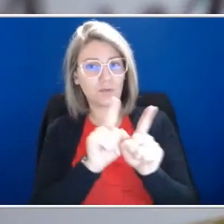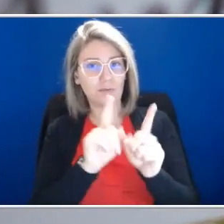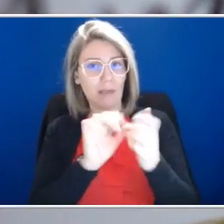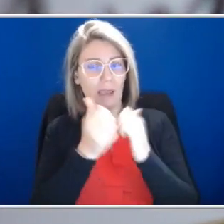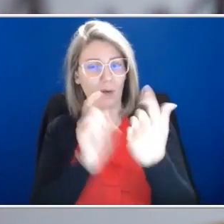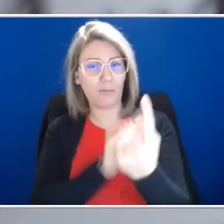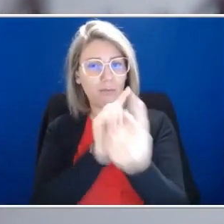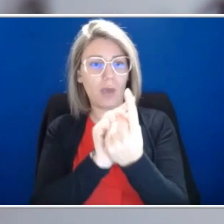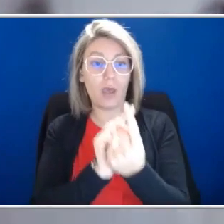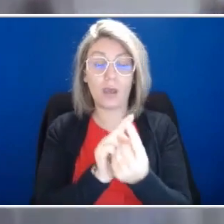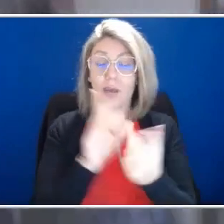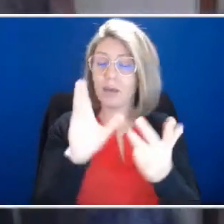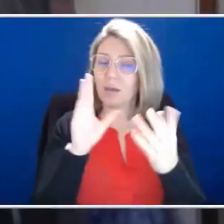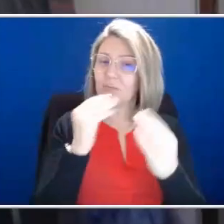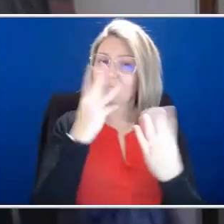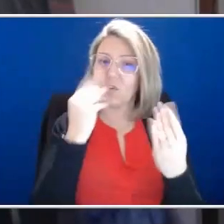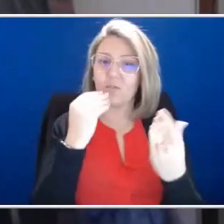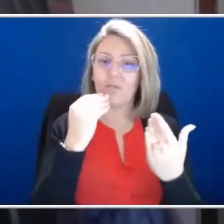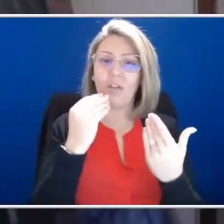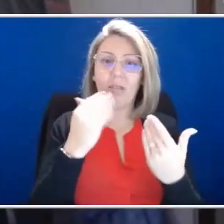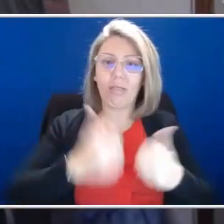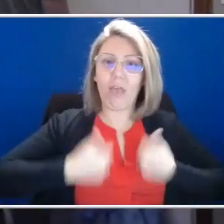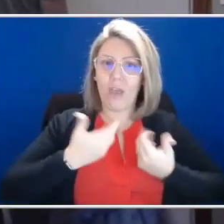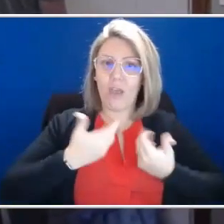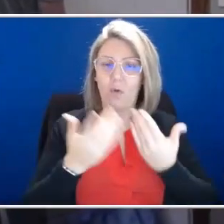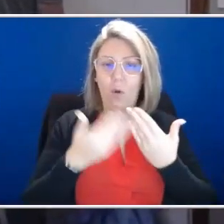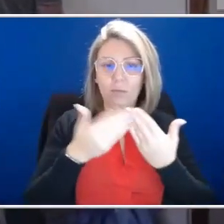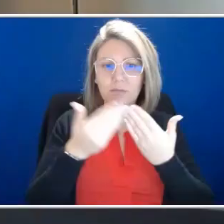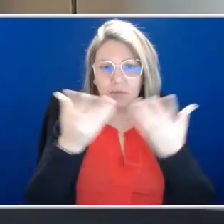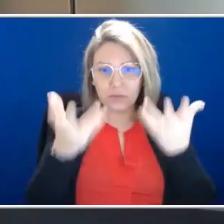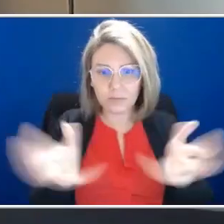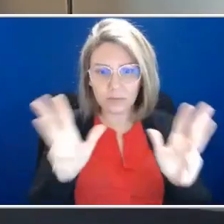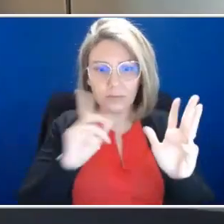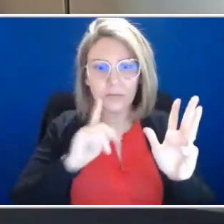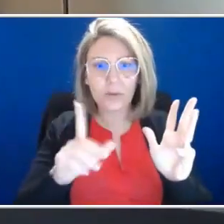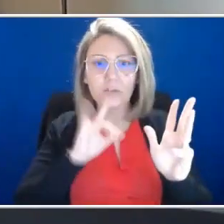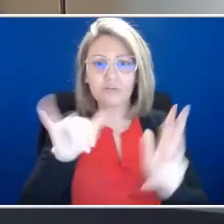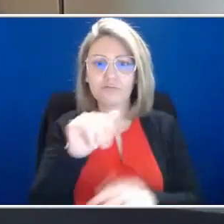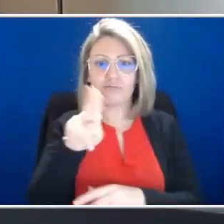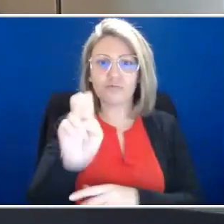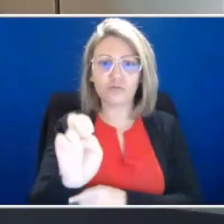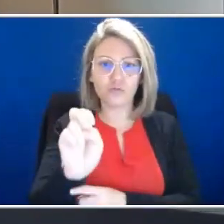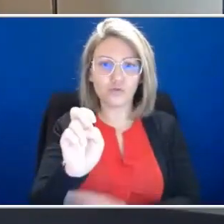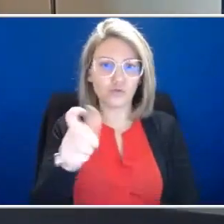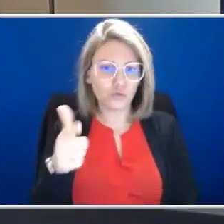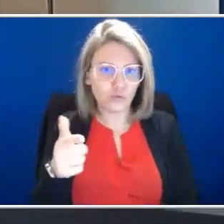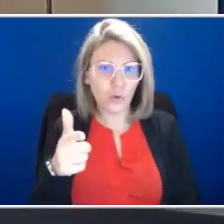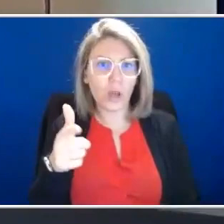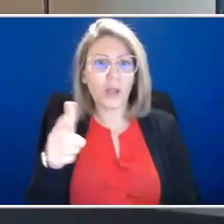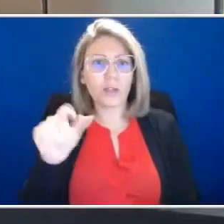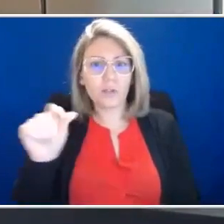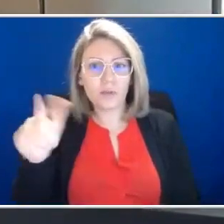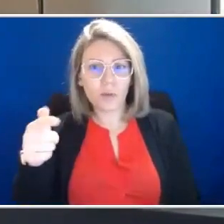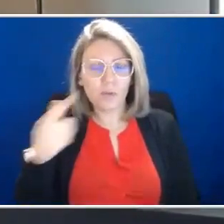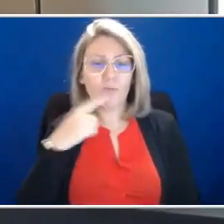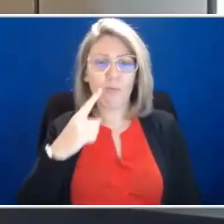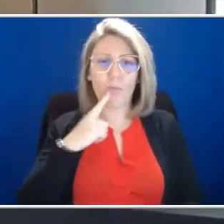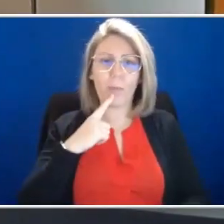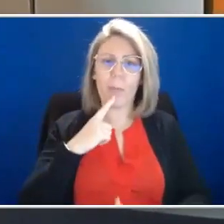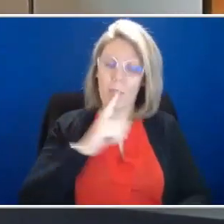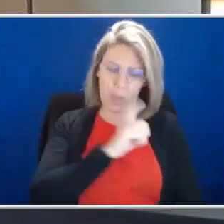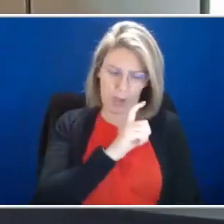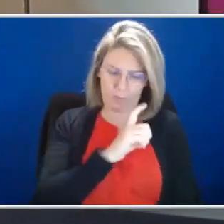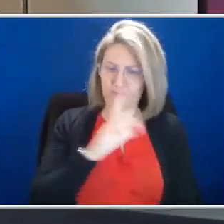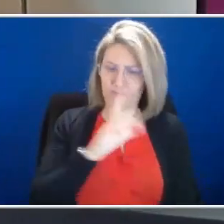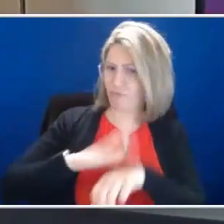June 19th, 2021, the night before Father's Day. Officer in trouble, 520 West, Carl, operate on south. Kyle was wrapping